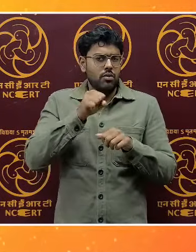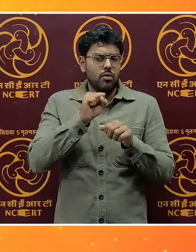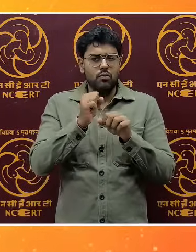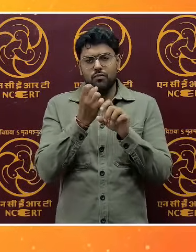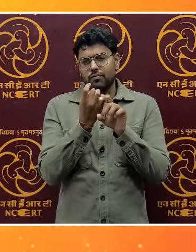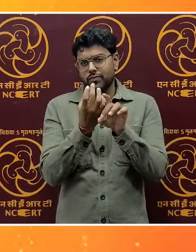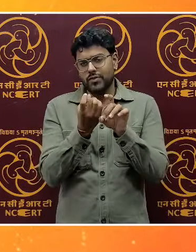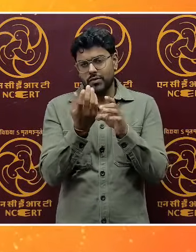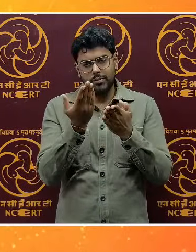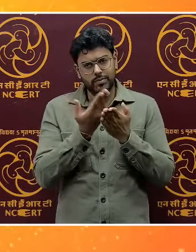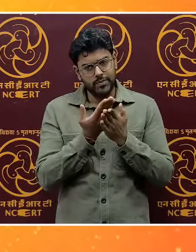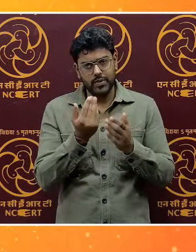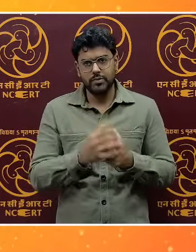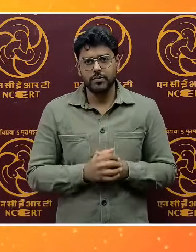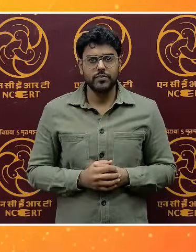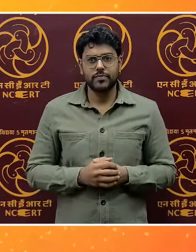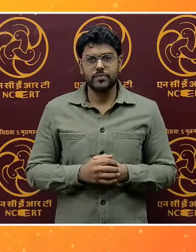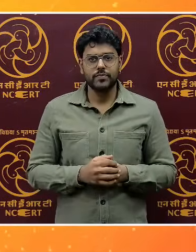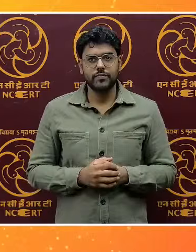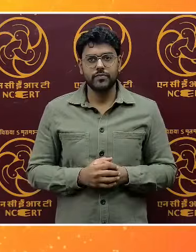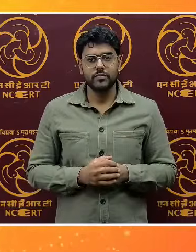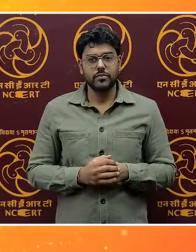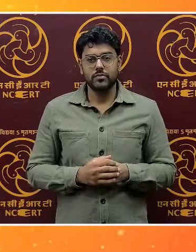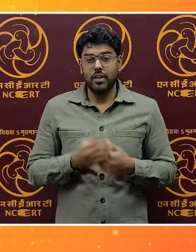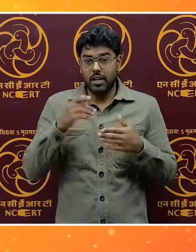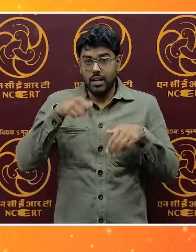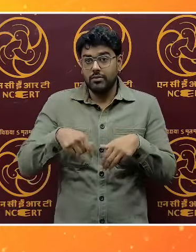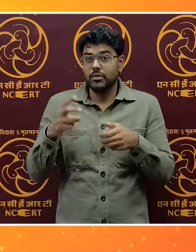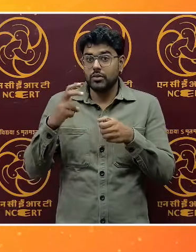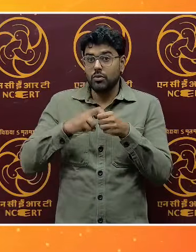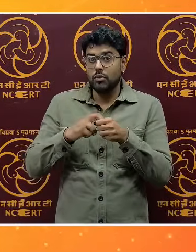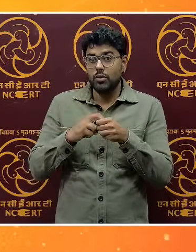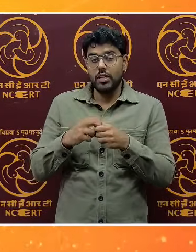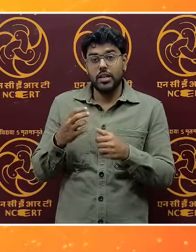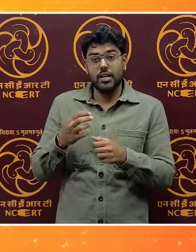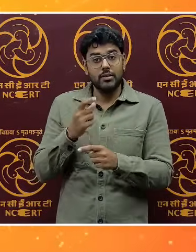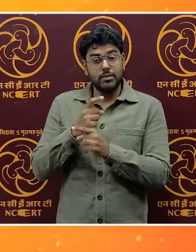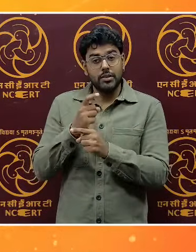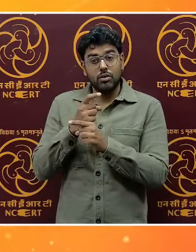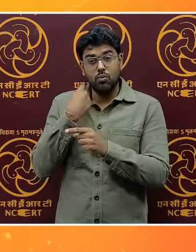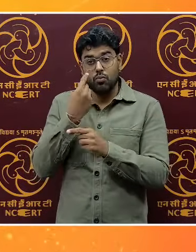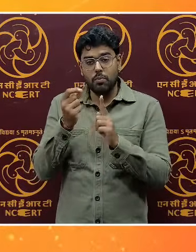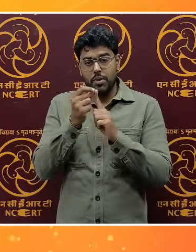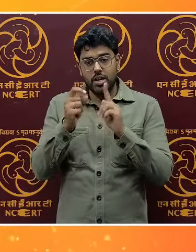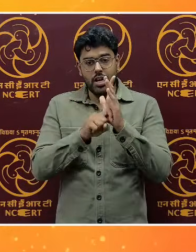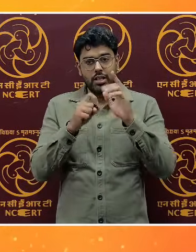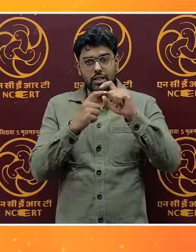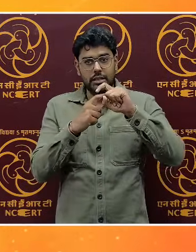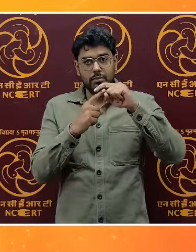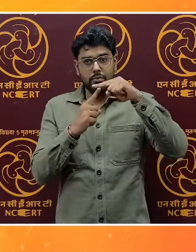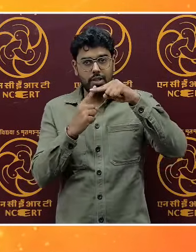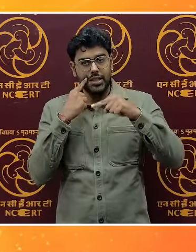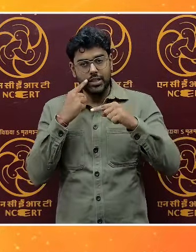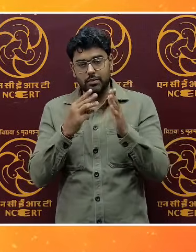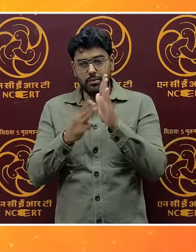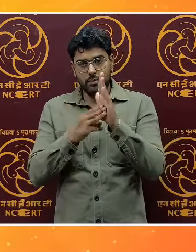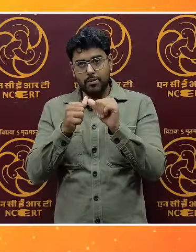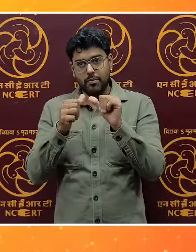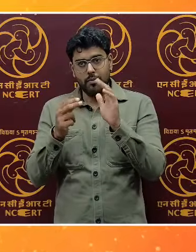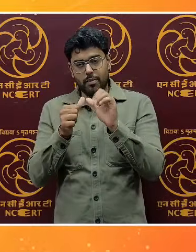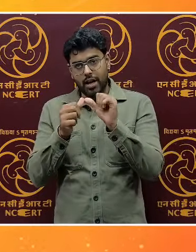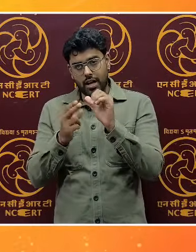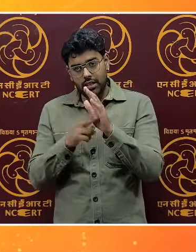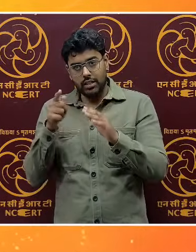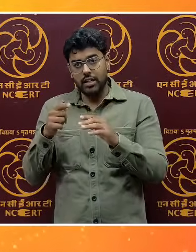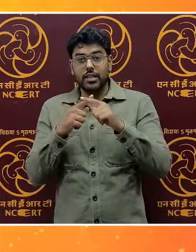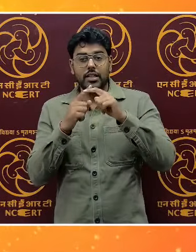feedback. For this session, we are joined by our expert, Ms. Priti Maan, who is TGT Science from Bharati